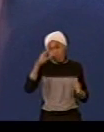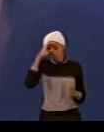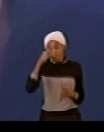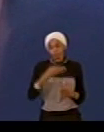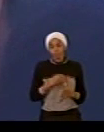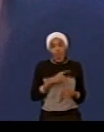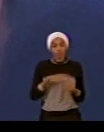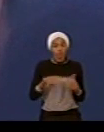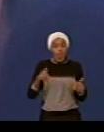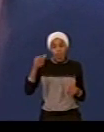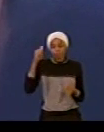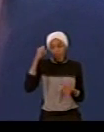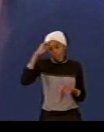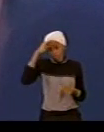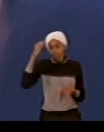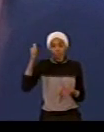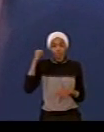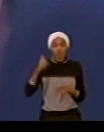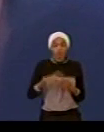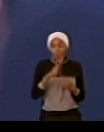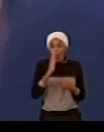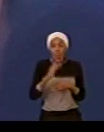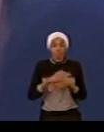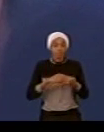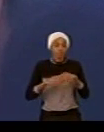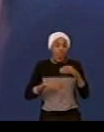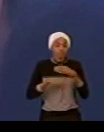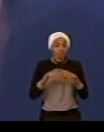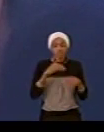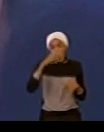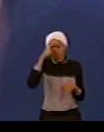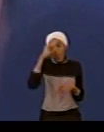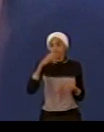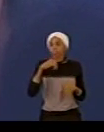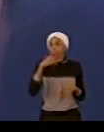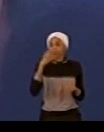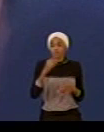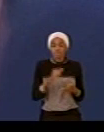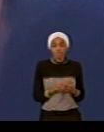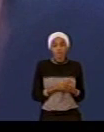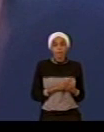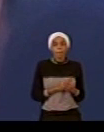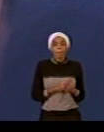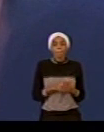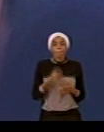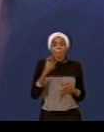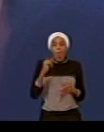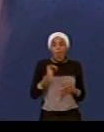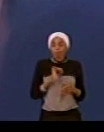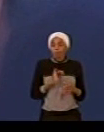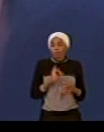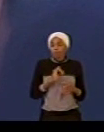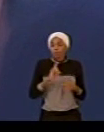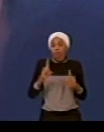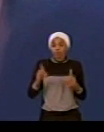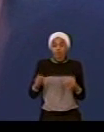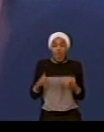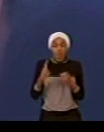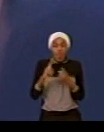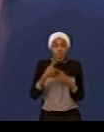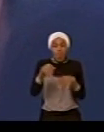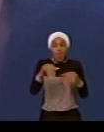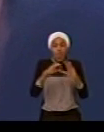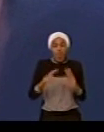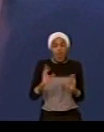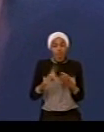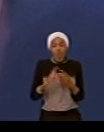to be comforted. And he said, For I will go down into the grave unto my son mourning. Thus